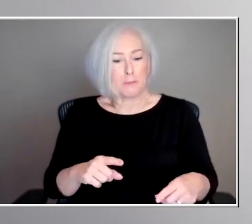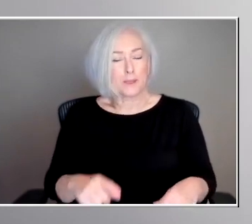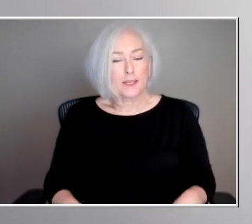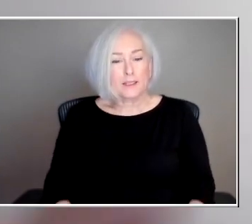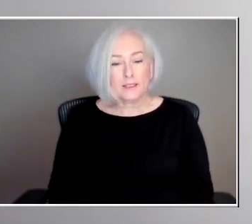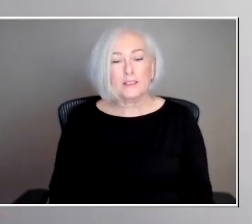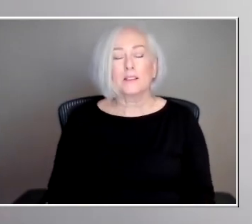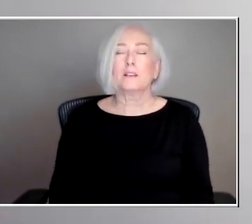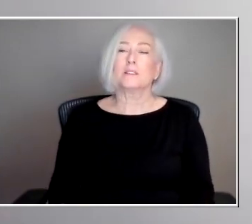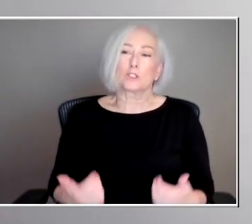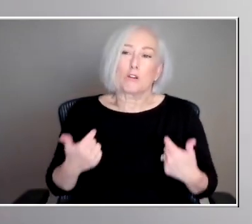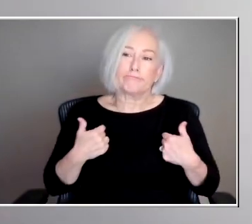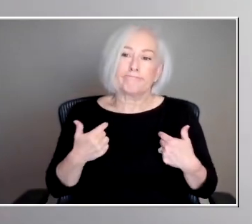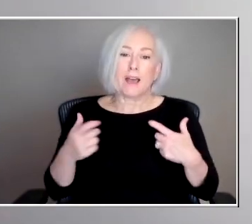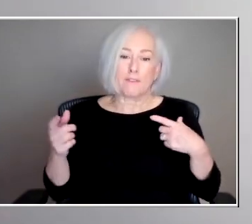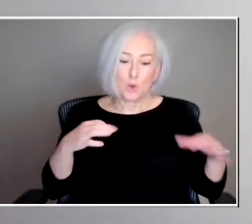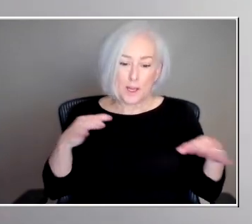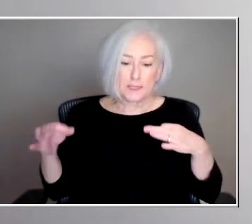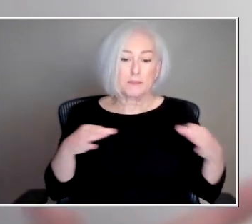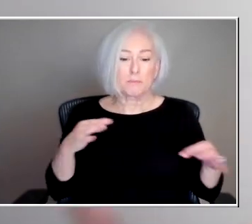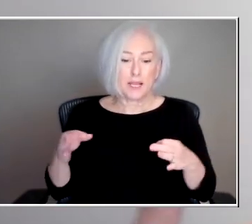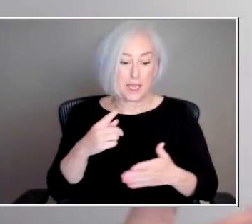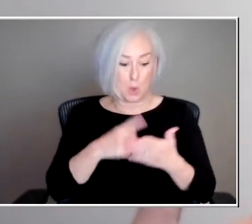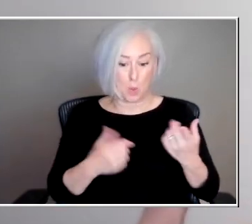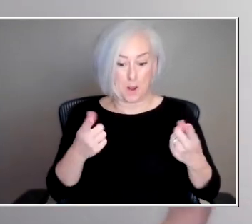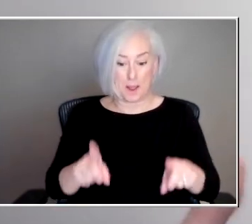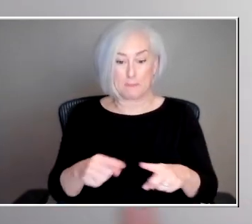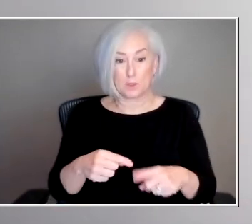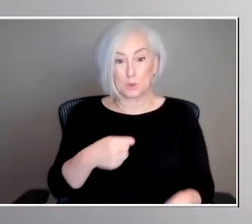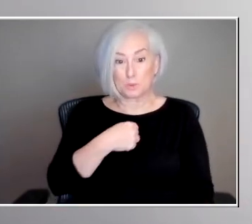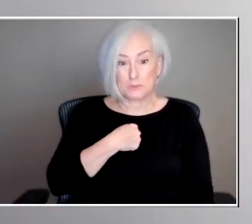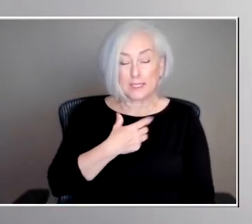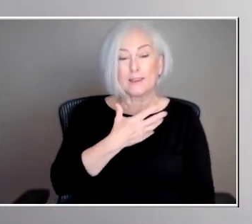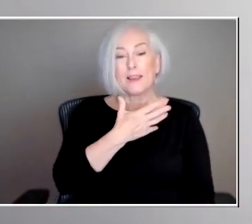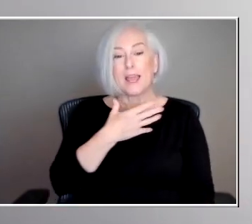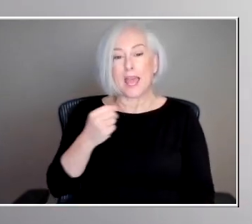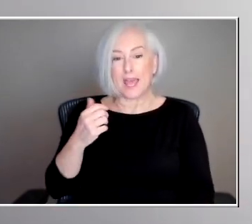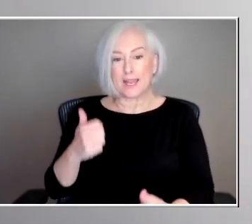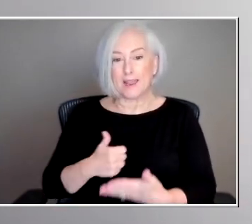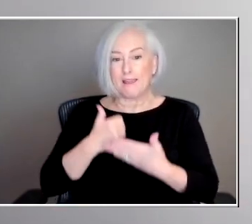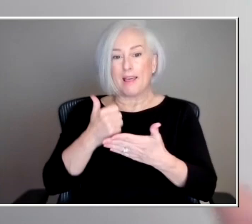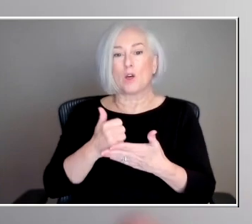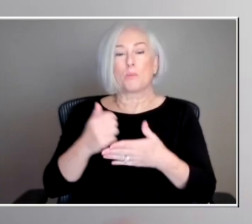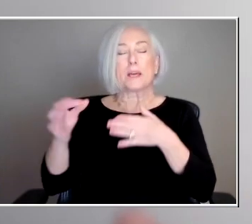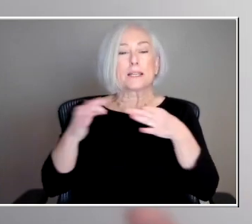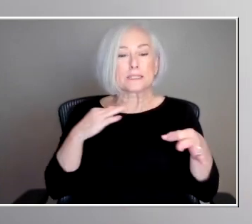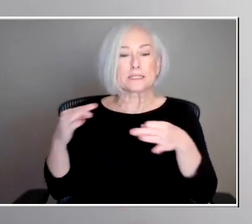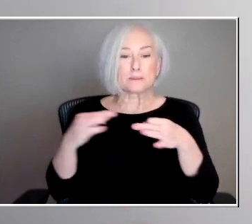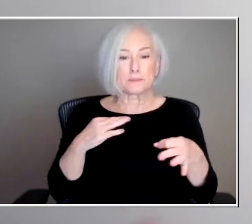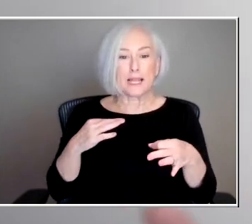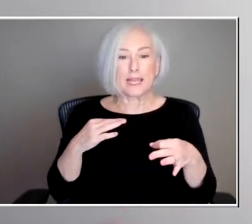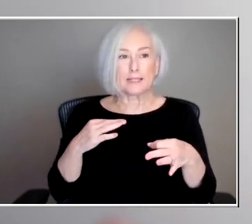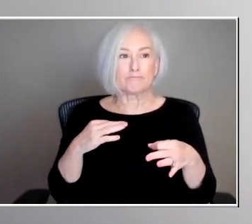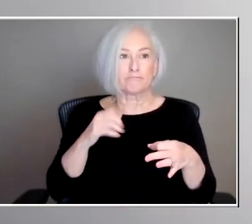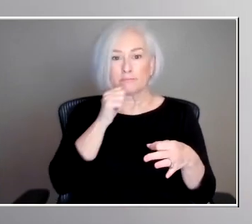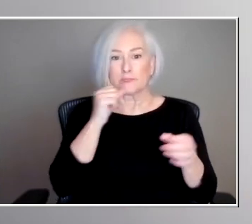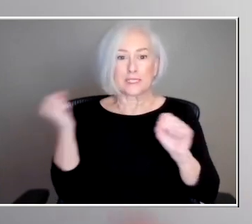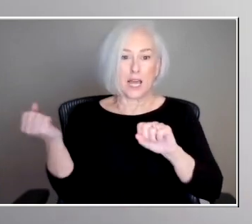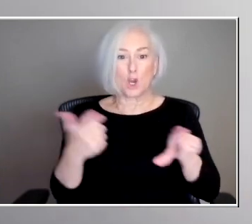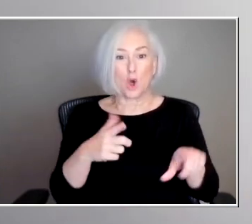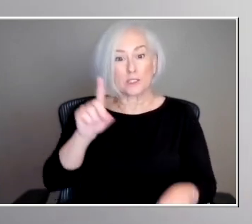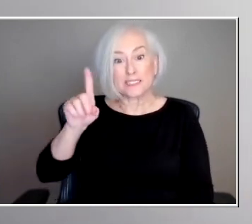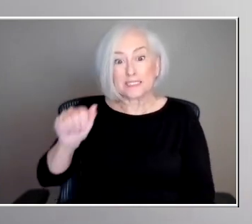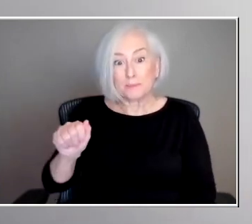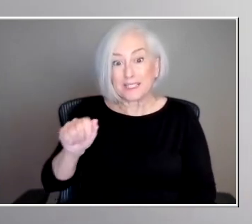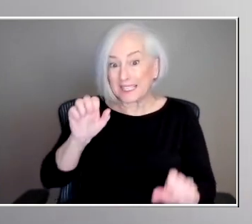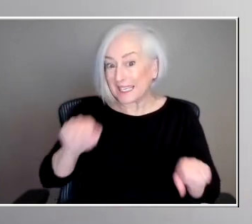explain not only what was happening to me, but also kind of helping to explain to people that not all disabilities are visible.